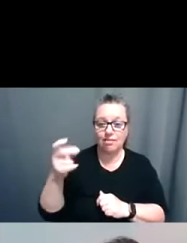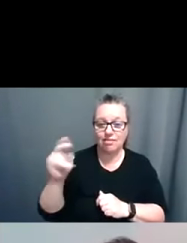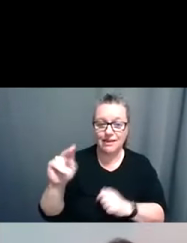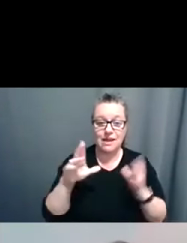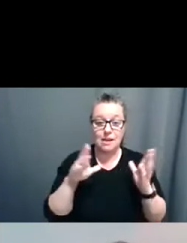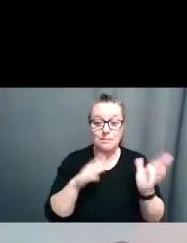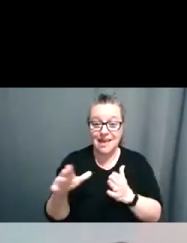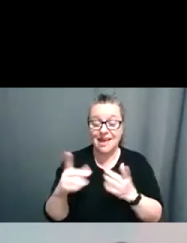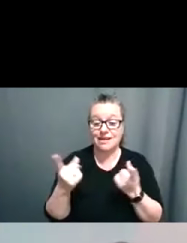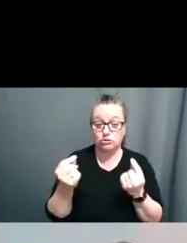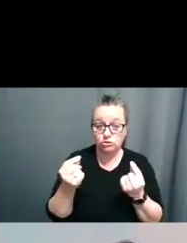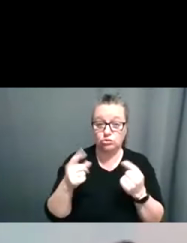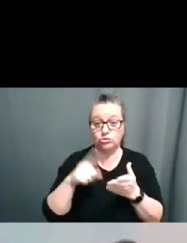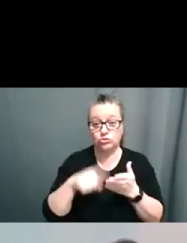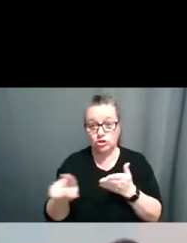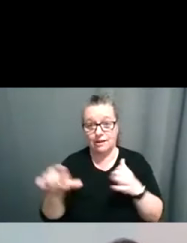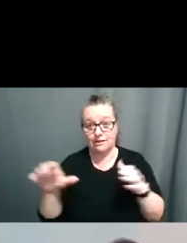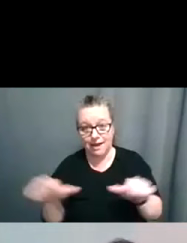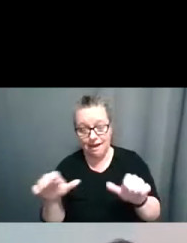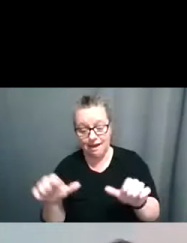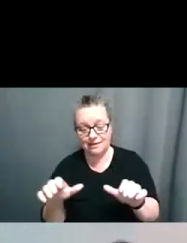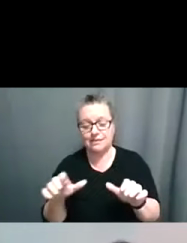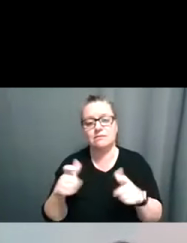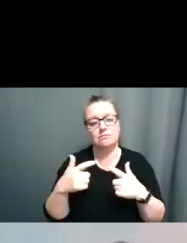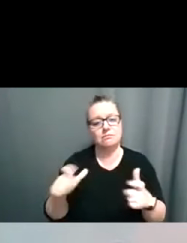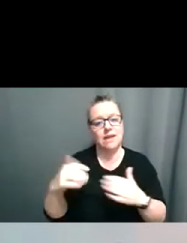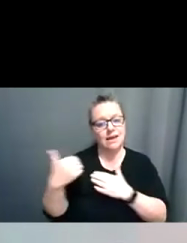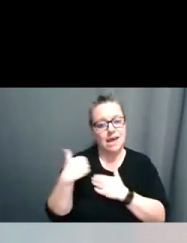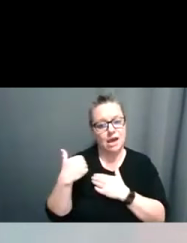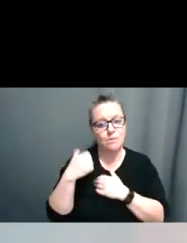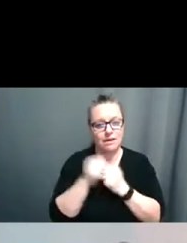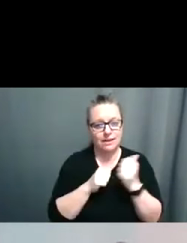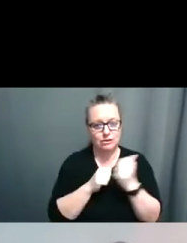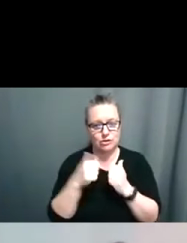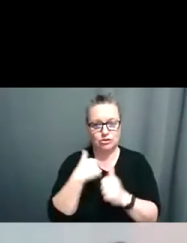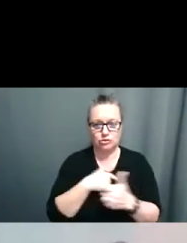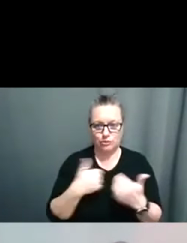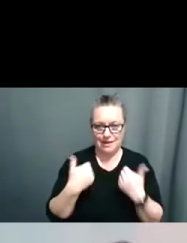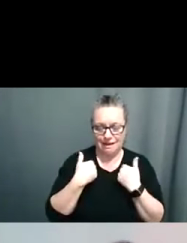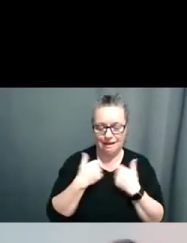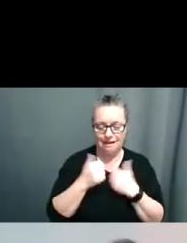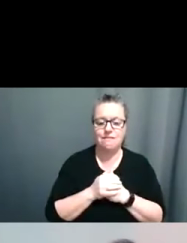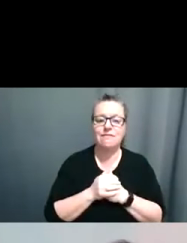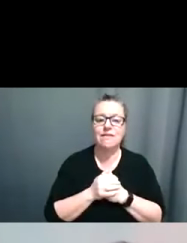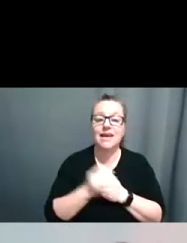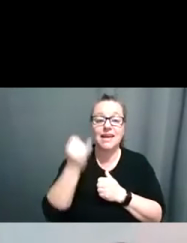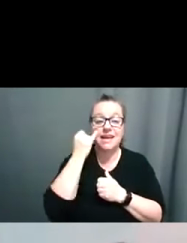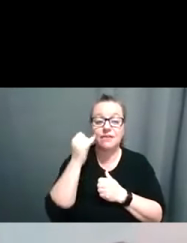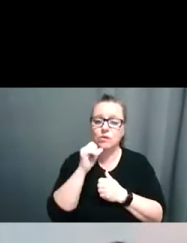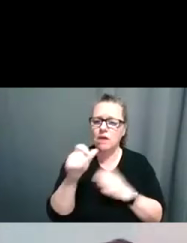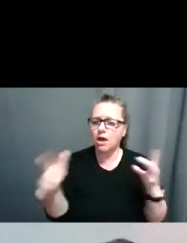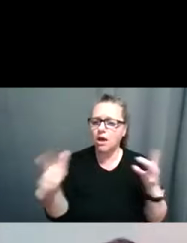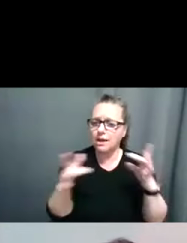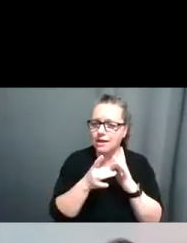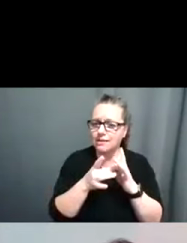Check, Act cycle. It's one of the greatest accountability structures that we have in our lean toolkit. And in case you hadn't made the connection,